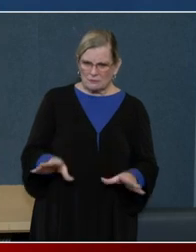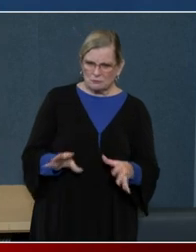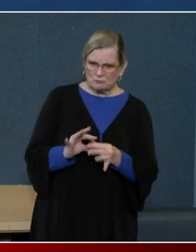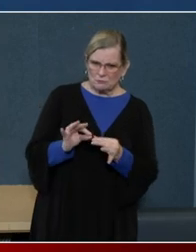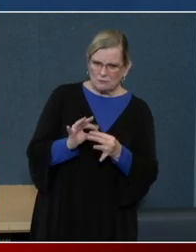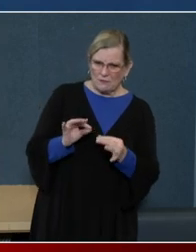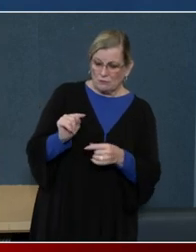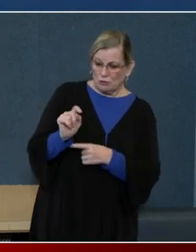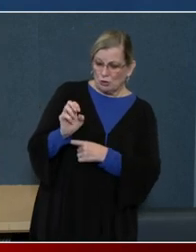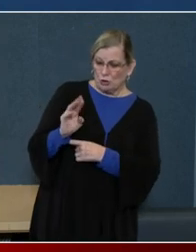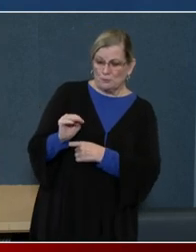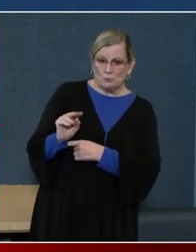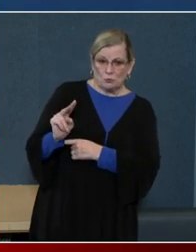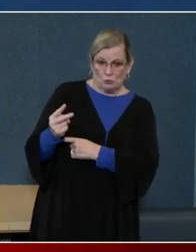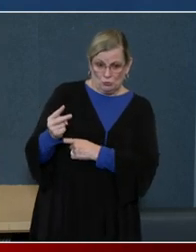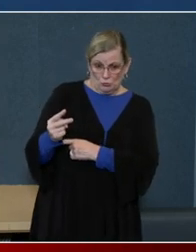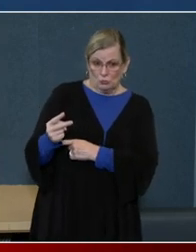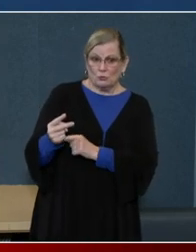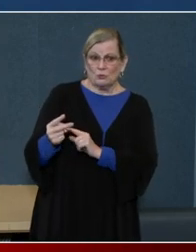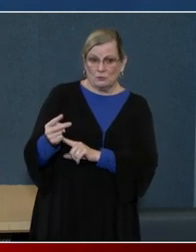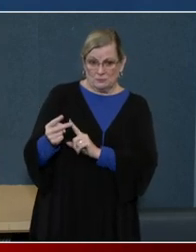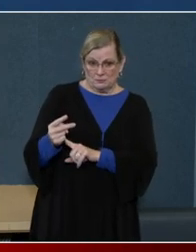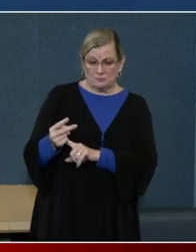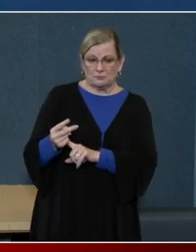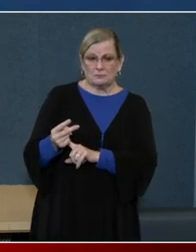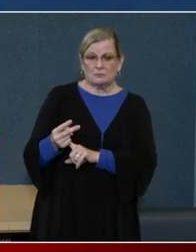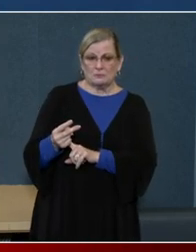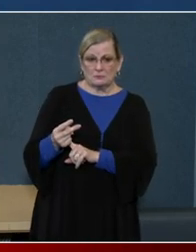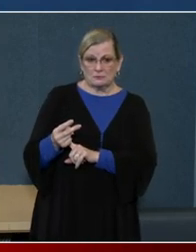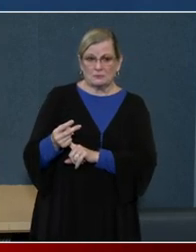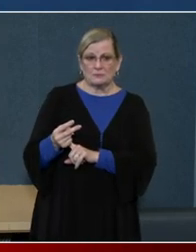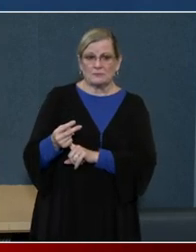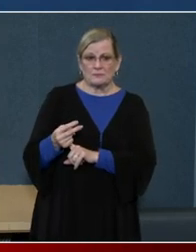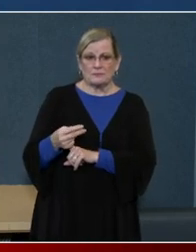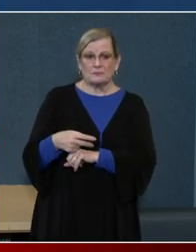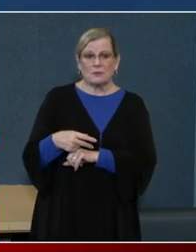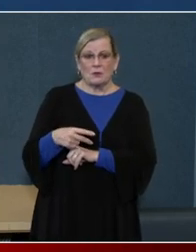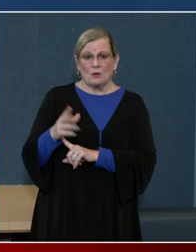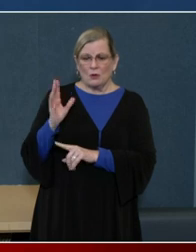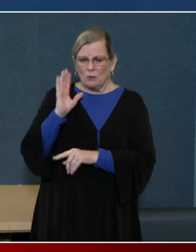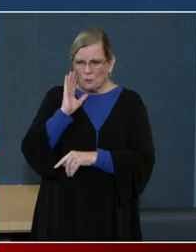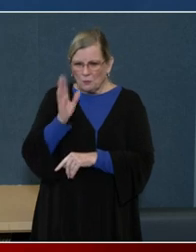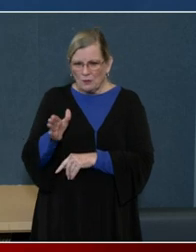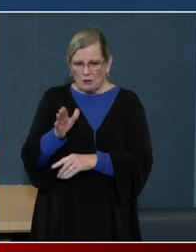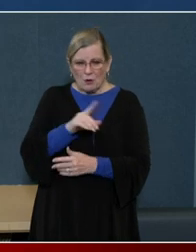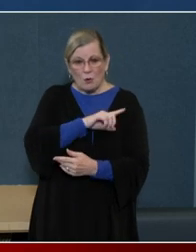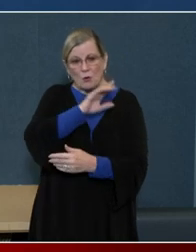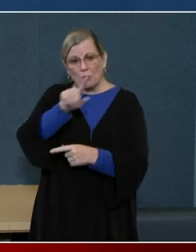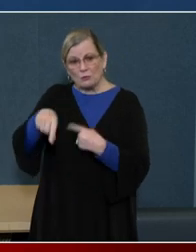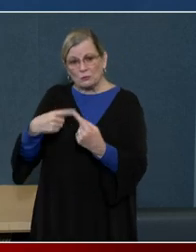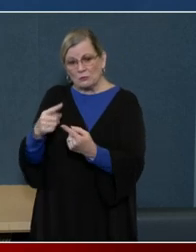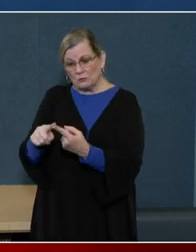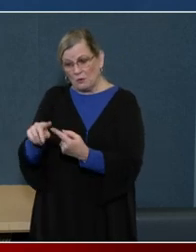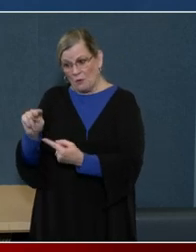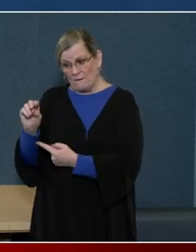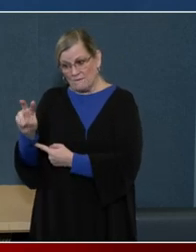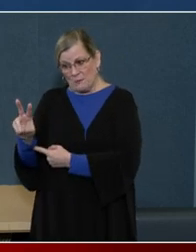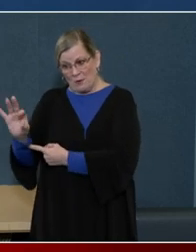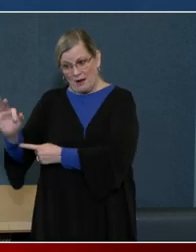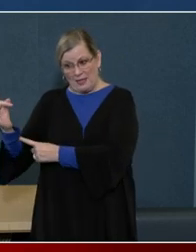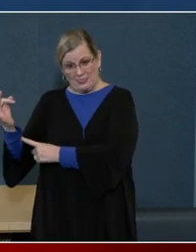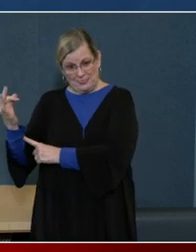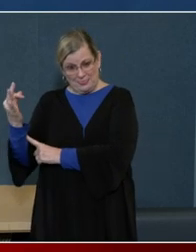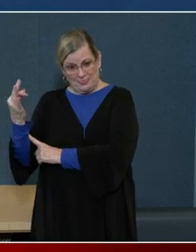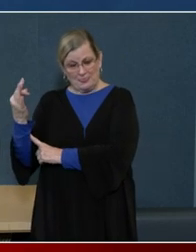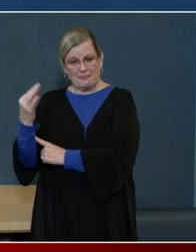until November 6th, and we'll begin Term 2 on November 9th. One of the data points I'm really proud of, and as Mayor Bowser